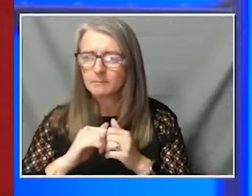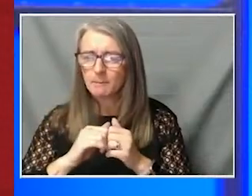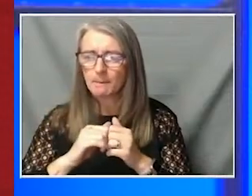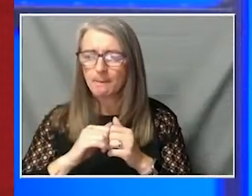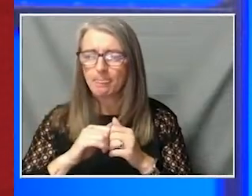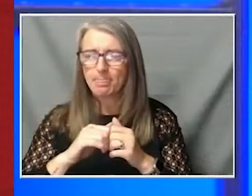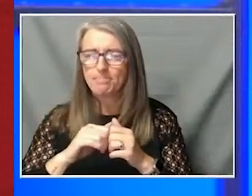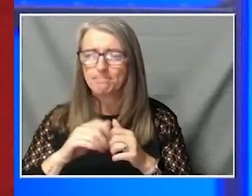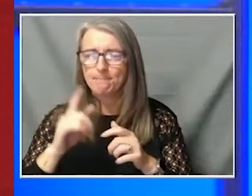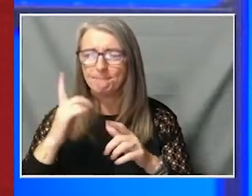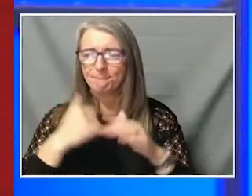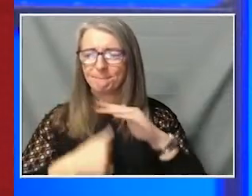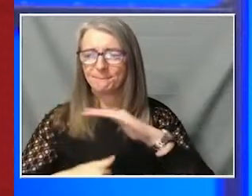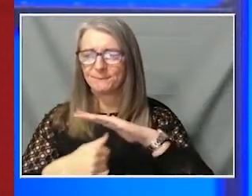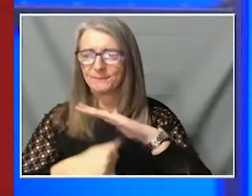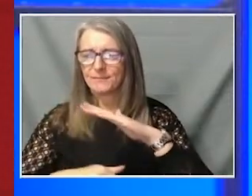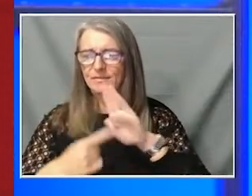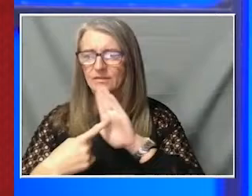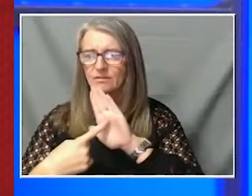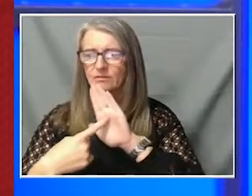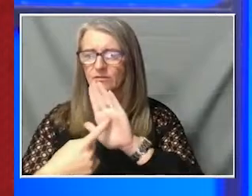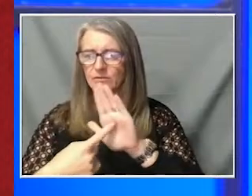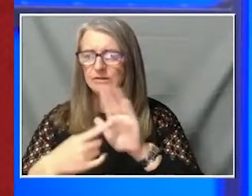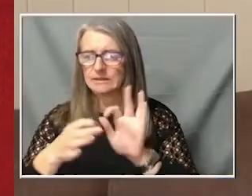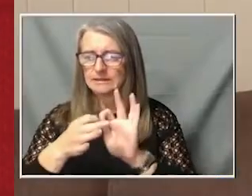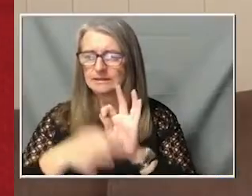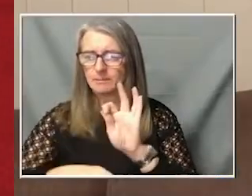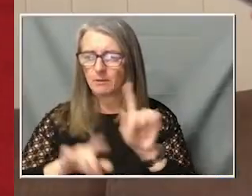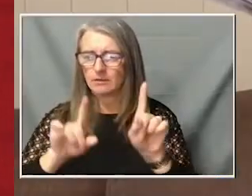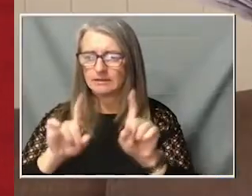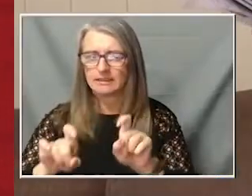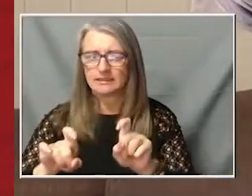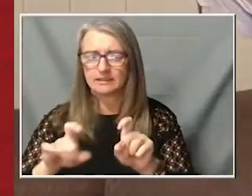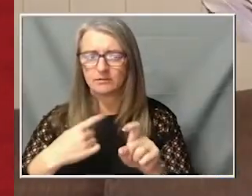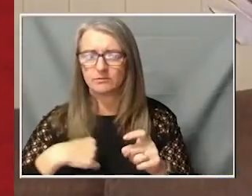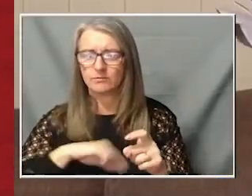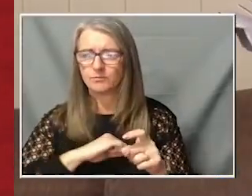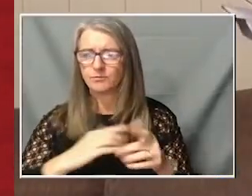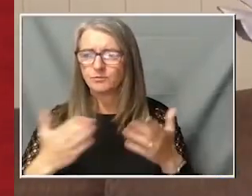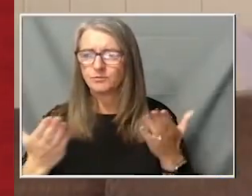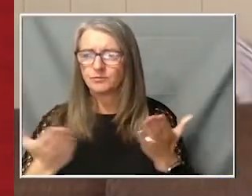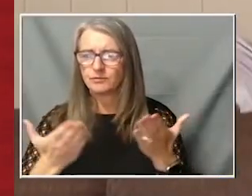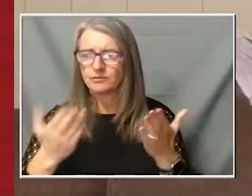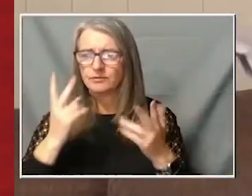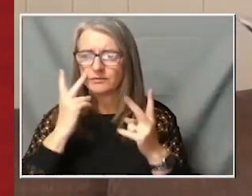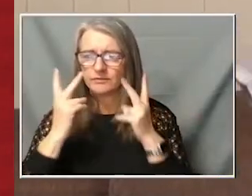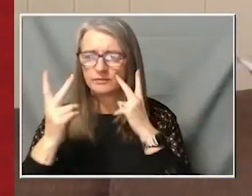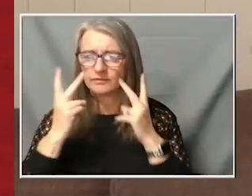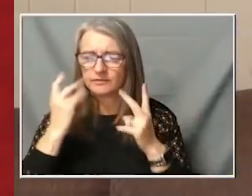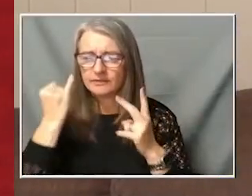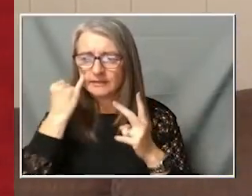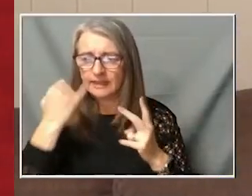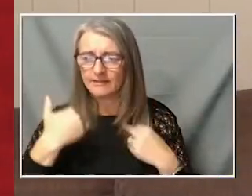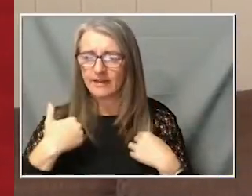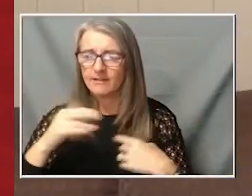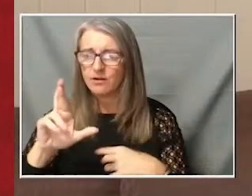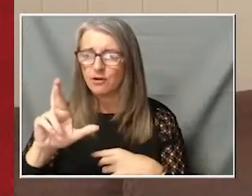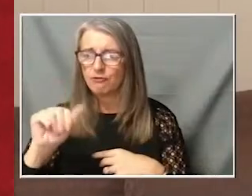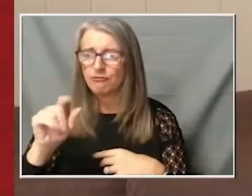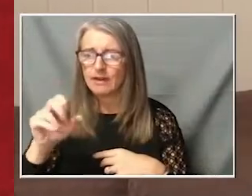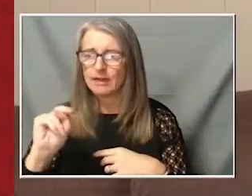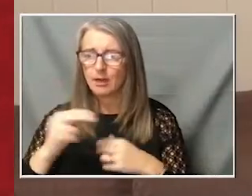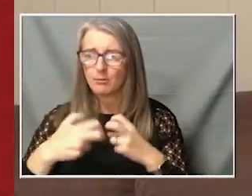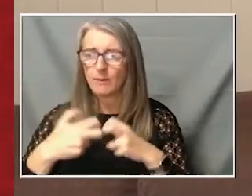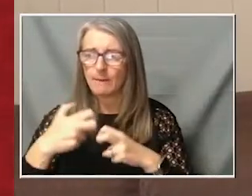own basement to show us this super simple test. We're here to see if I've got a radon problem here today.